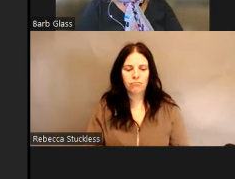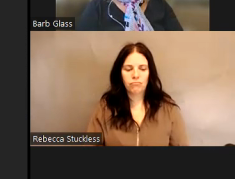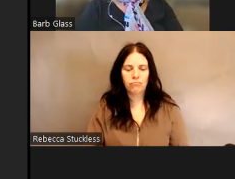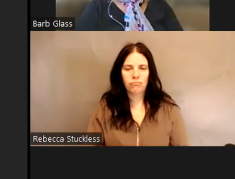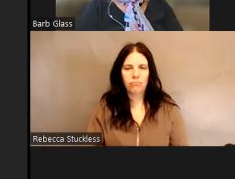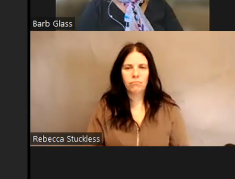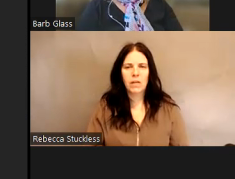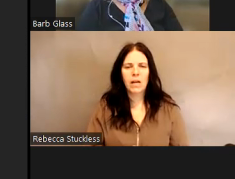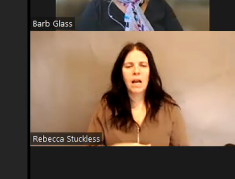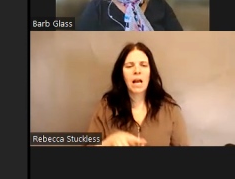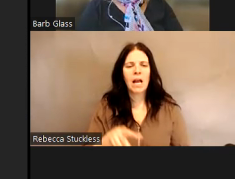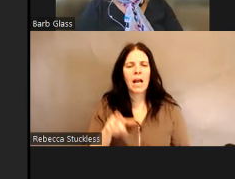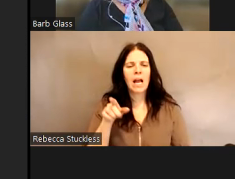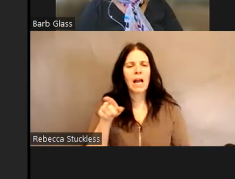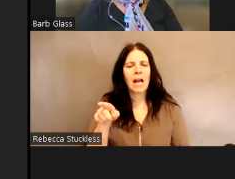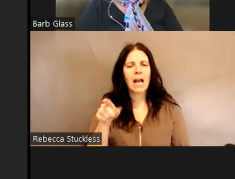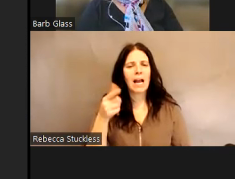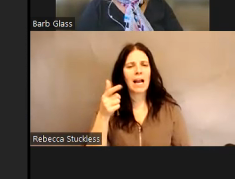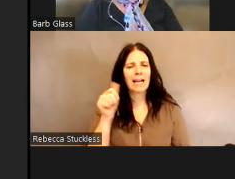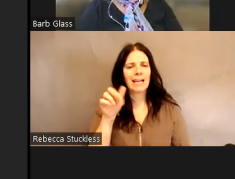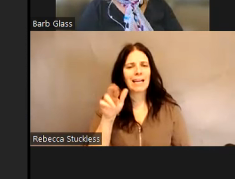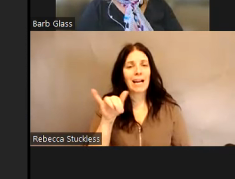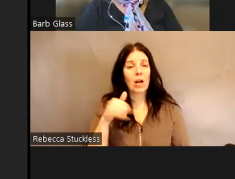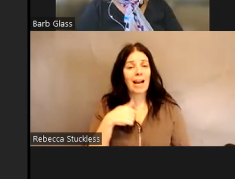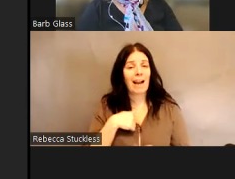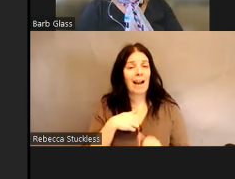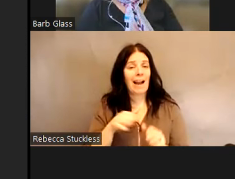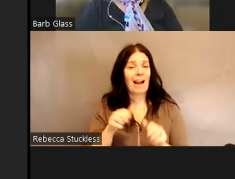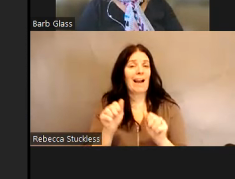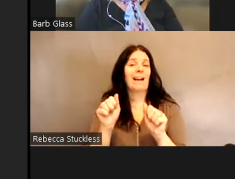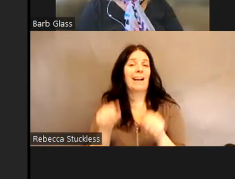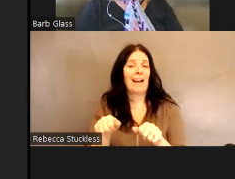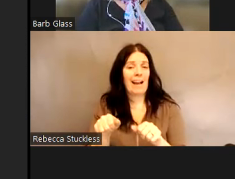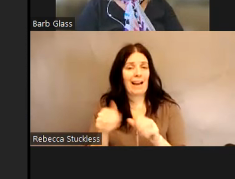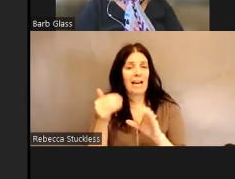Gary, I could email it to you if you can.